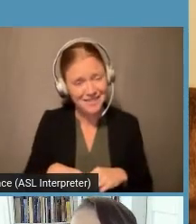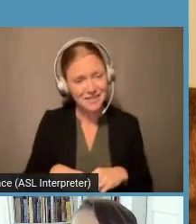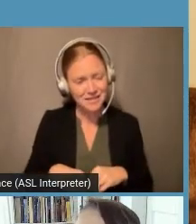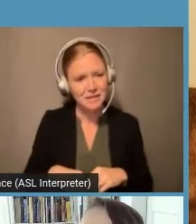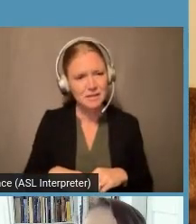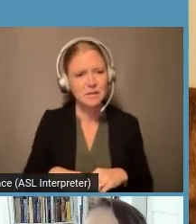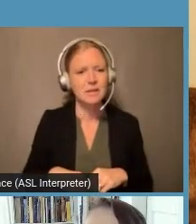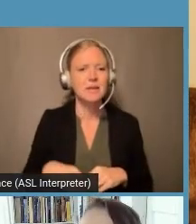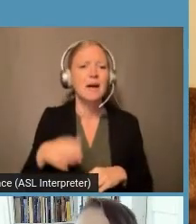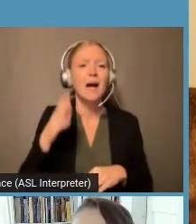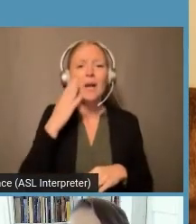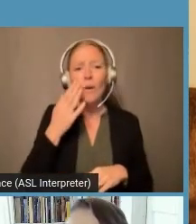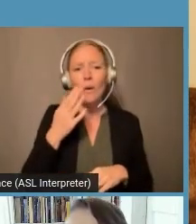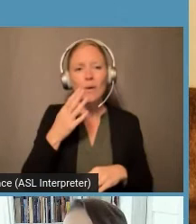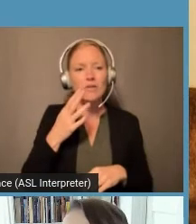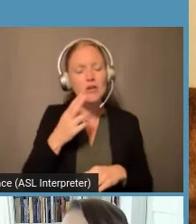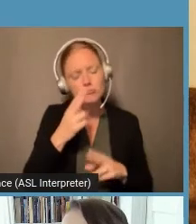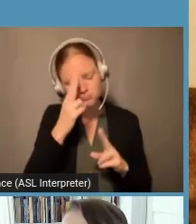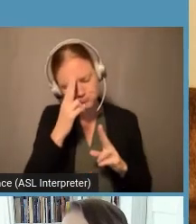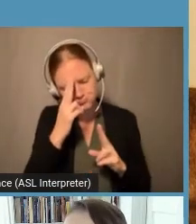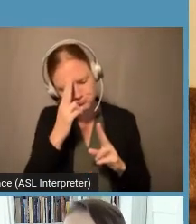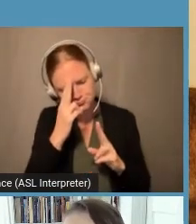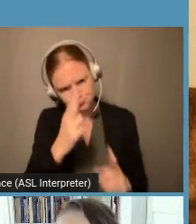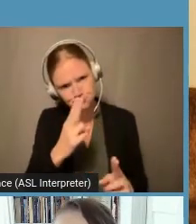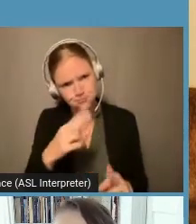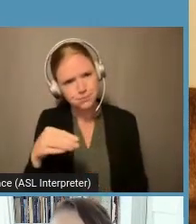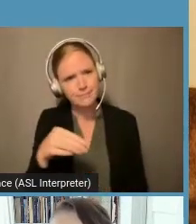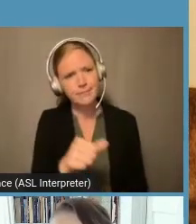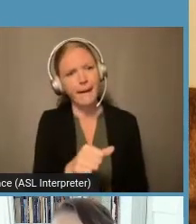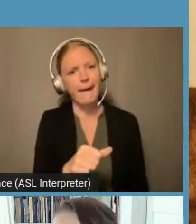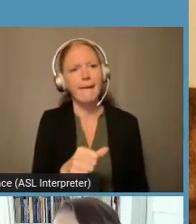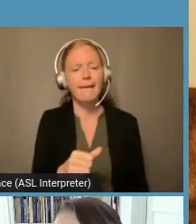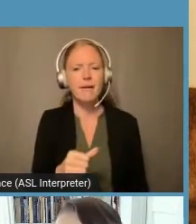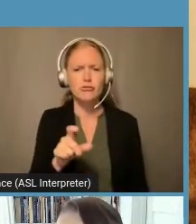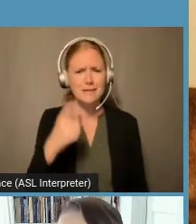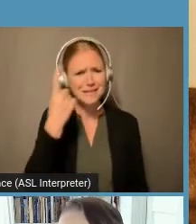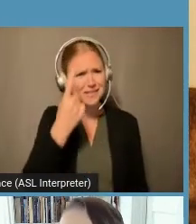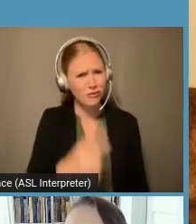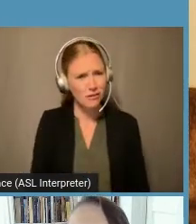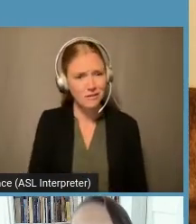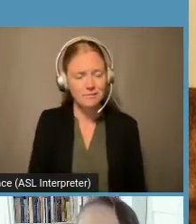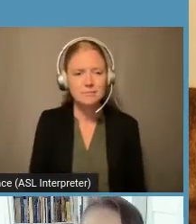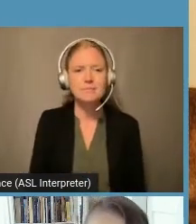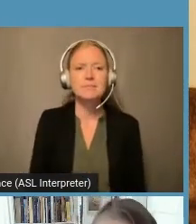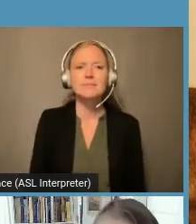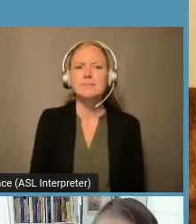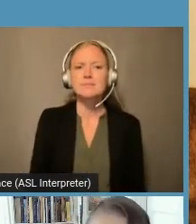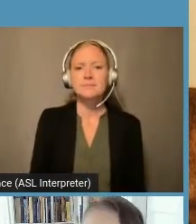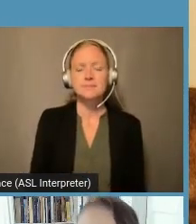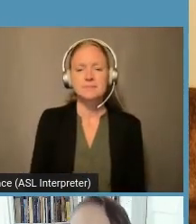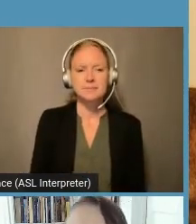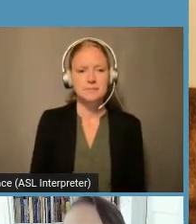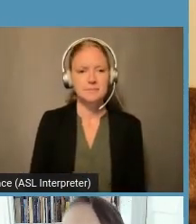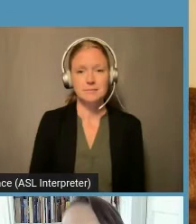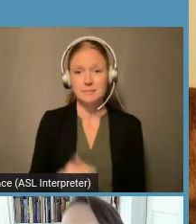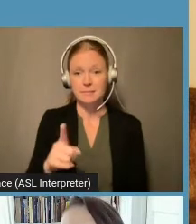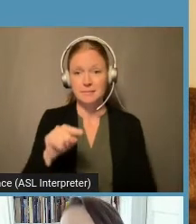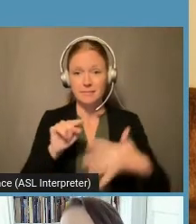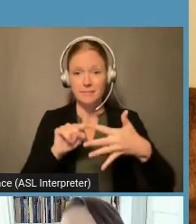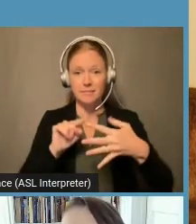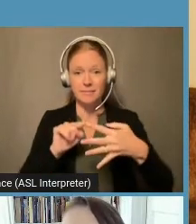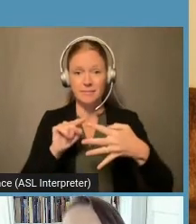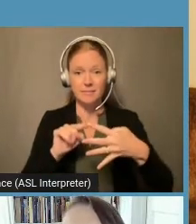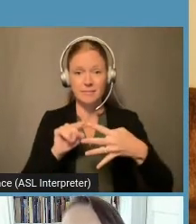even if it's a small honorarium, consider doing that, because as the first bullet here, creating